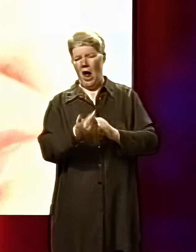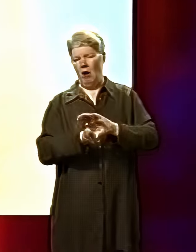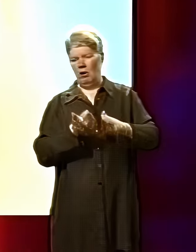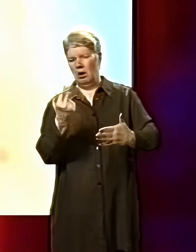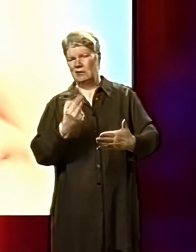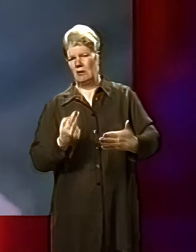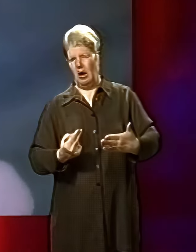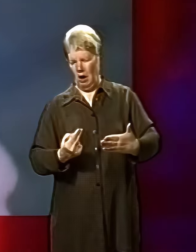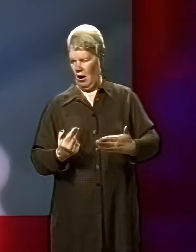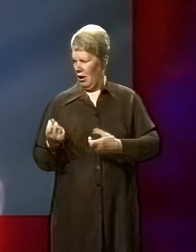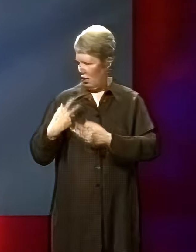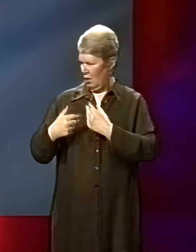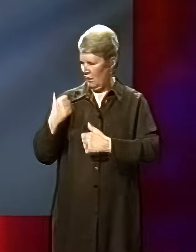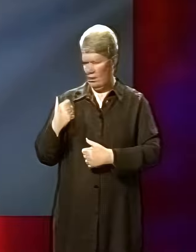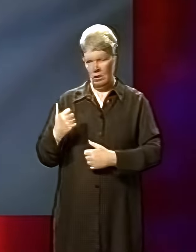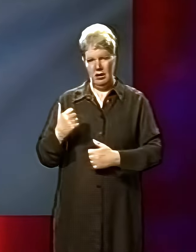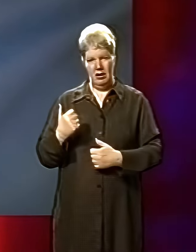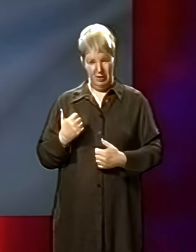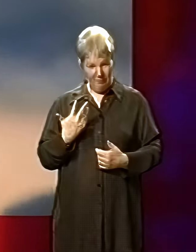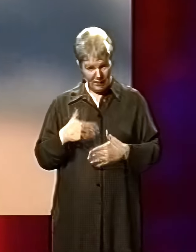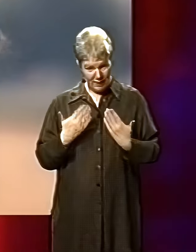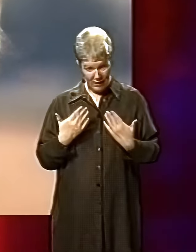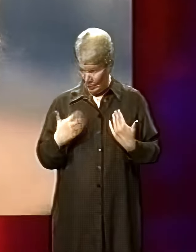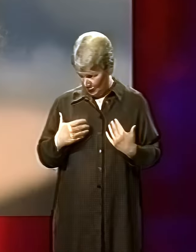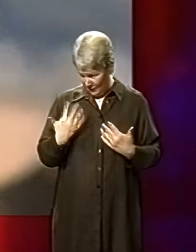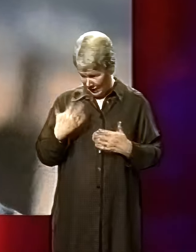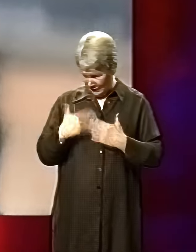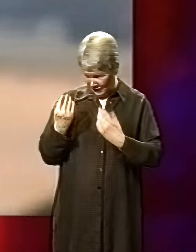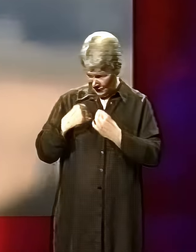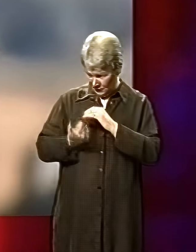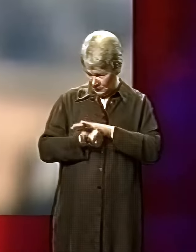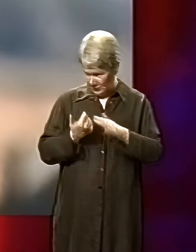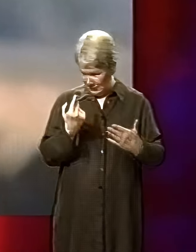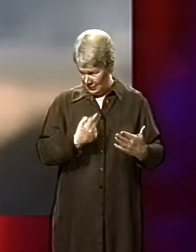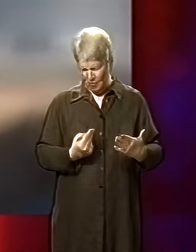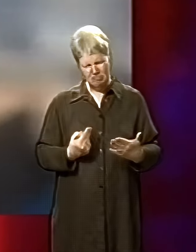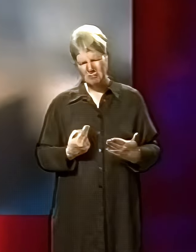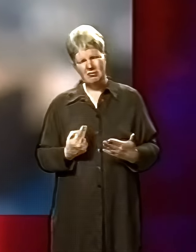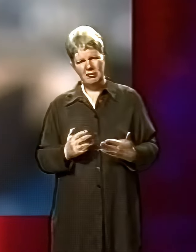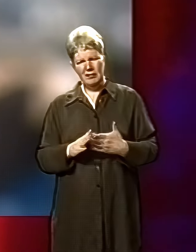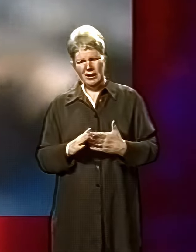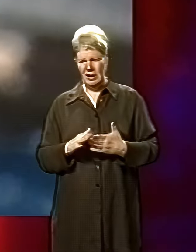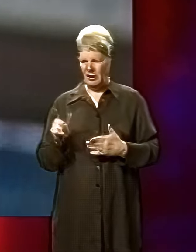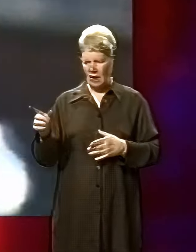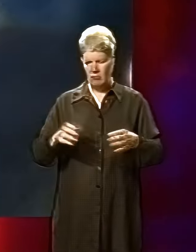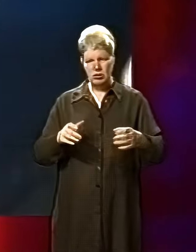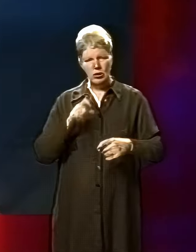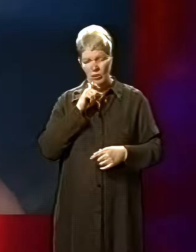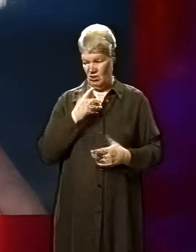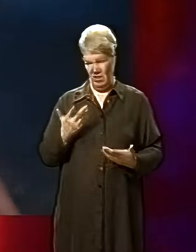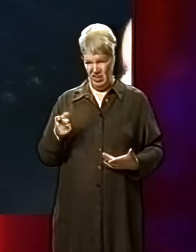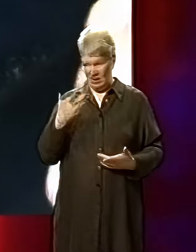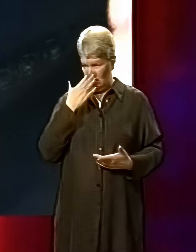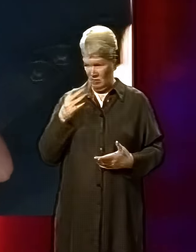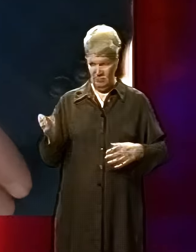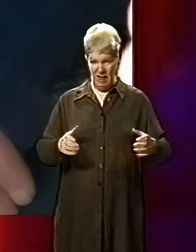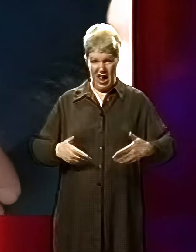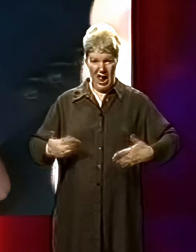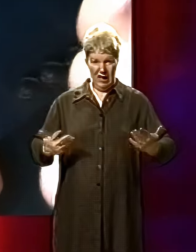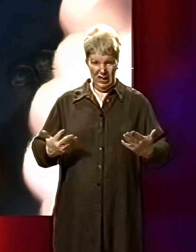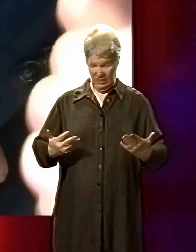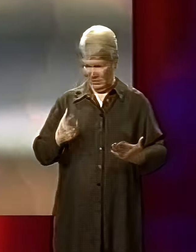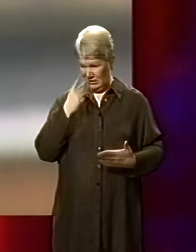designer. Only 5 days? Only 5 days. What kind of people are signing up? To me, any kind of person can